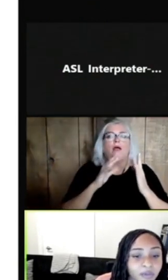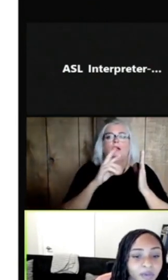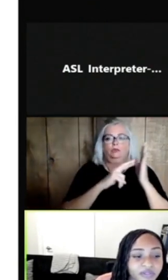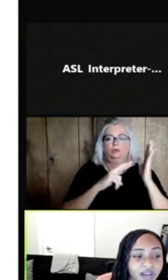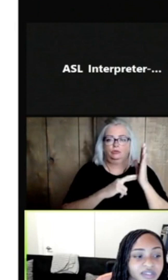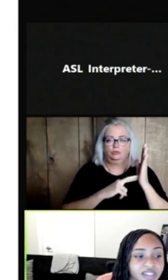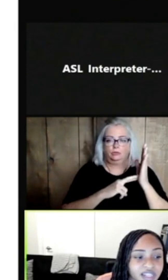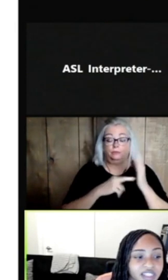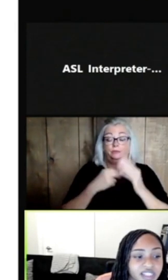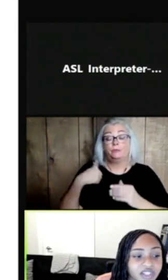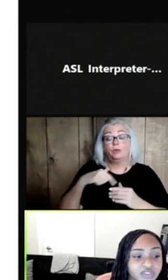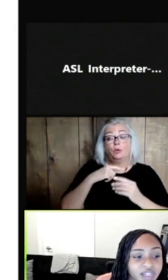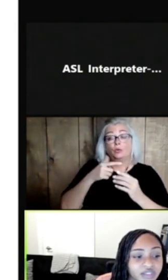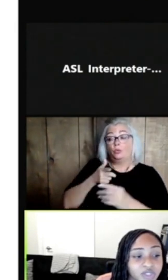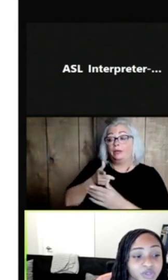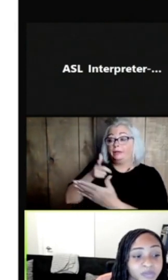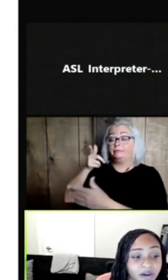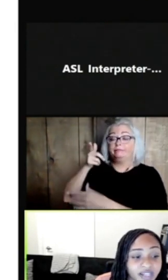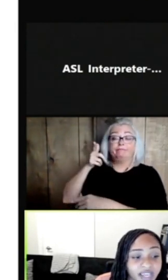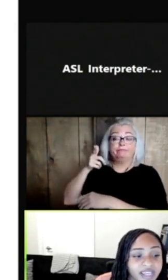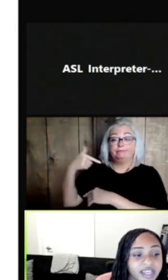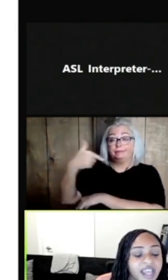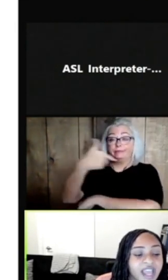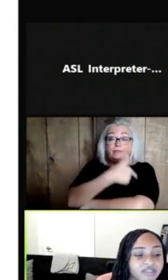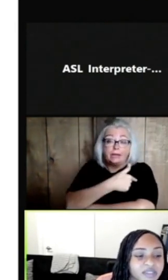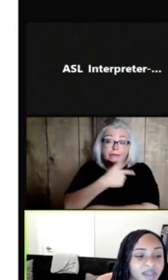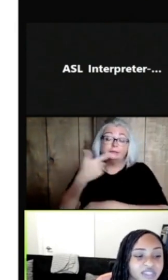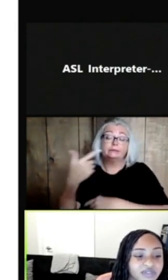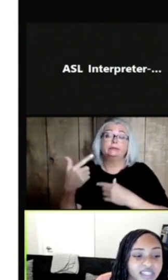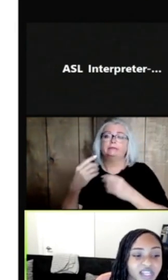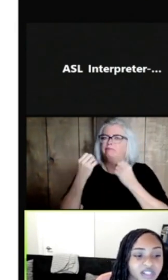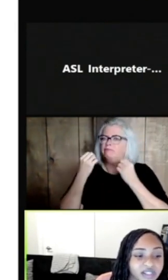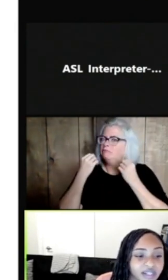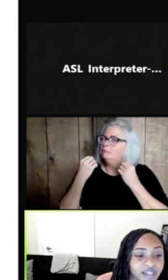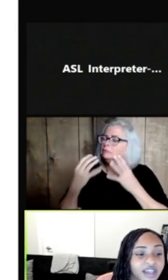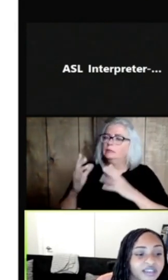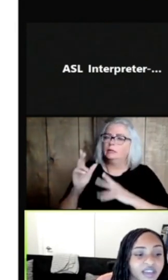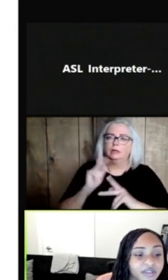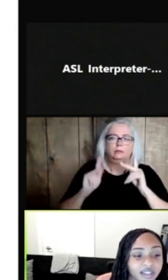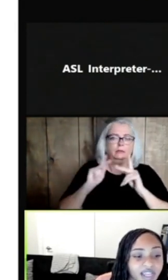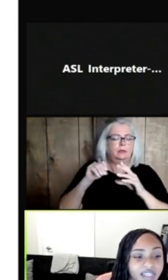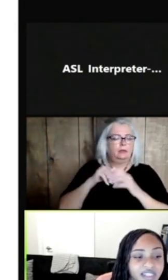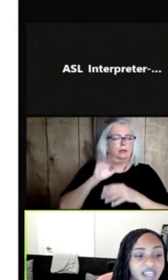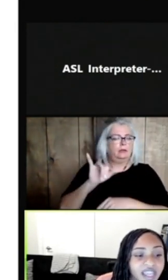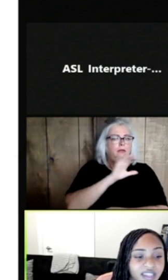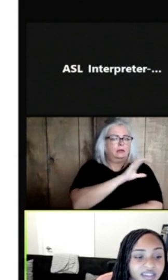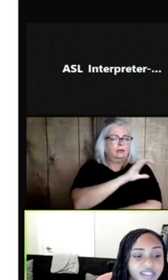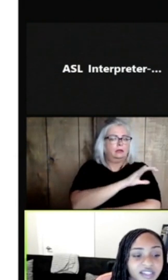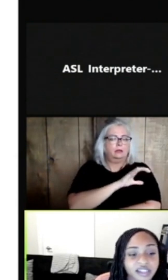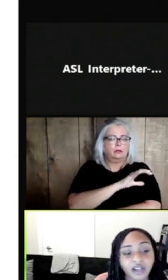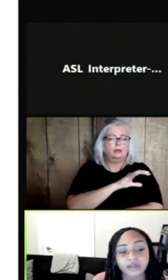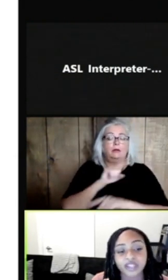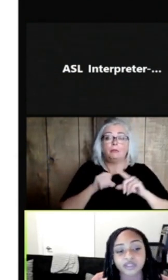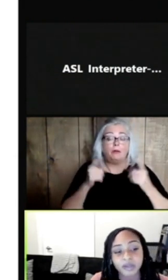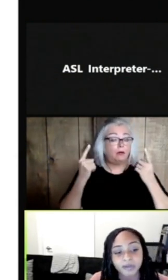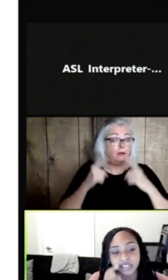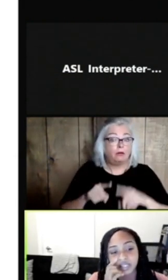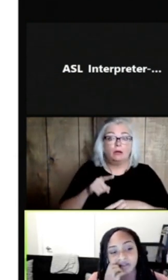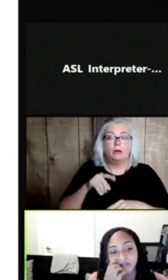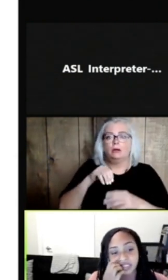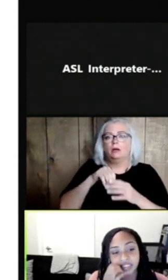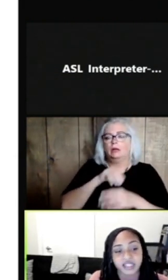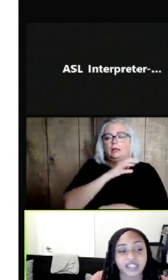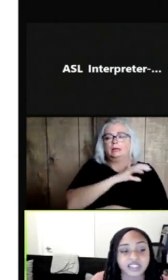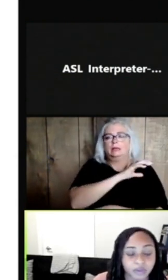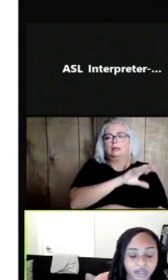anywhere from 1,000 to 1,900 individuals per day at this mass vaccination clinic. Nevertheless, in this clinic, only 3%